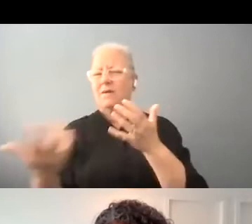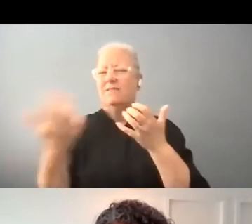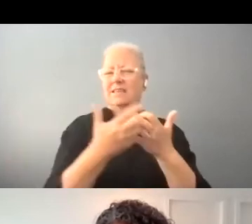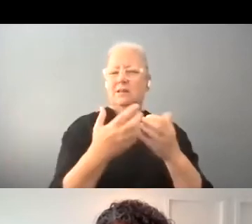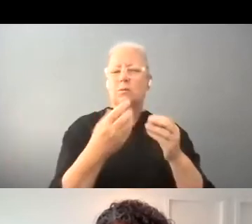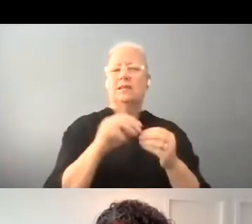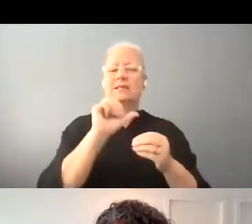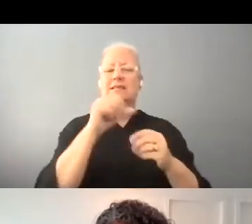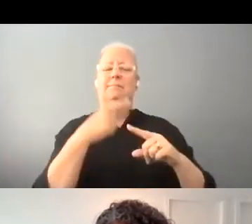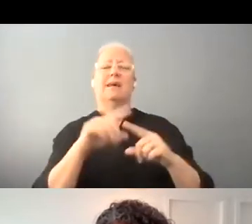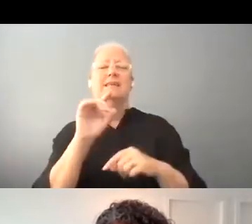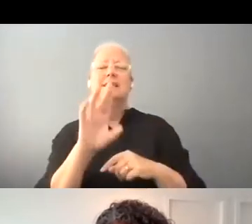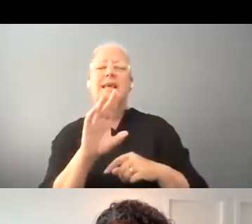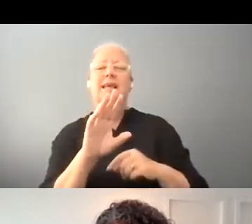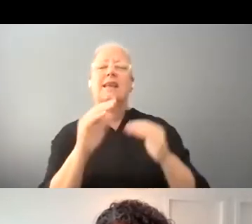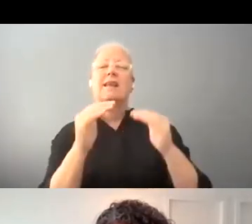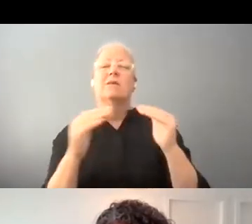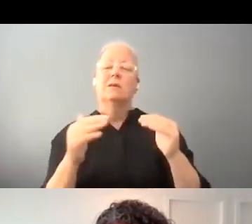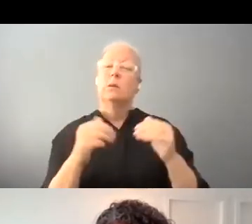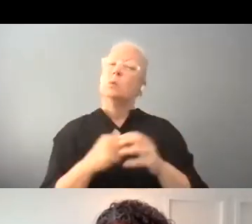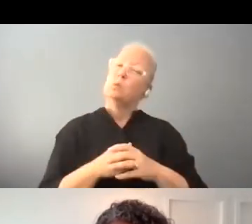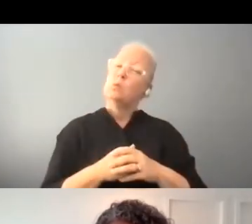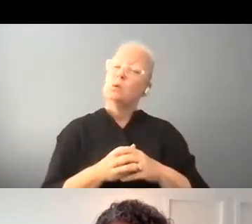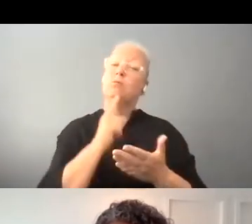level? I think that would be a challenge, if I'm honest.